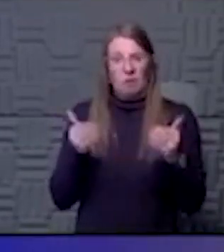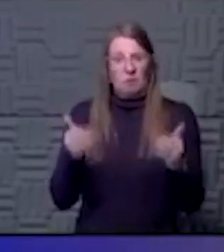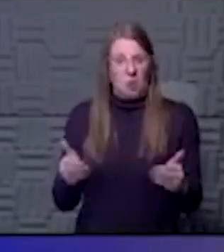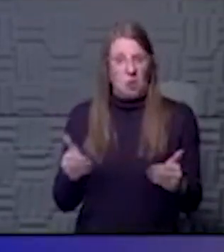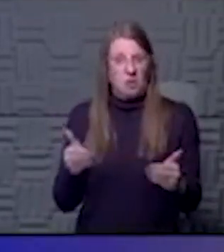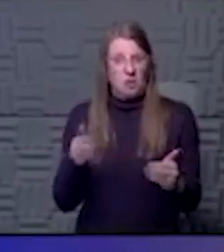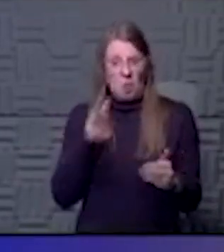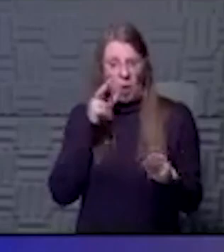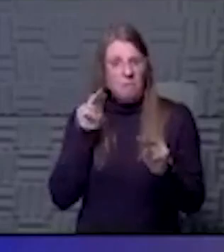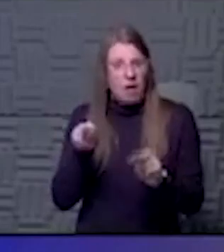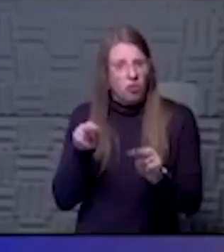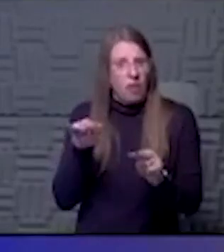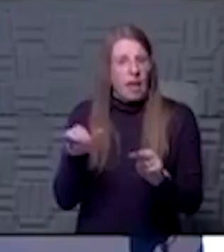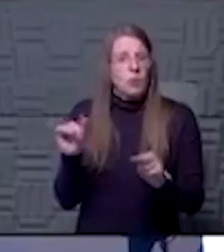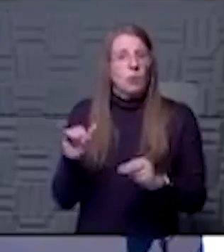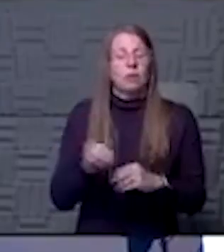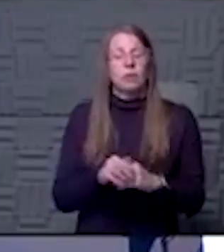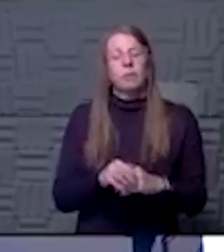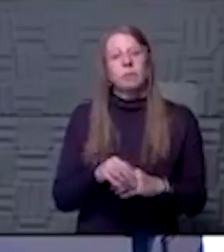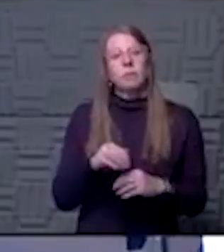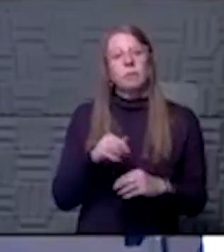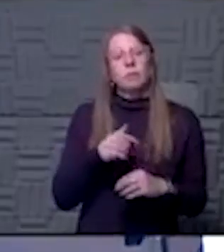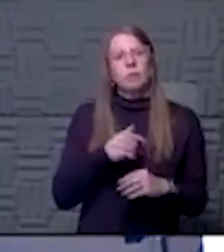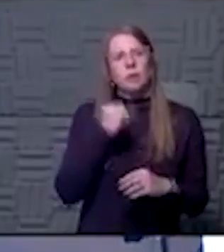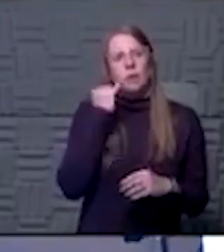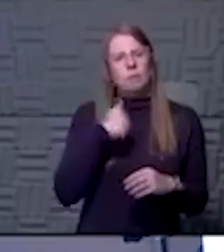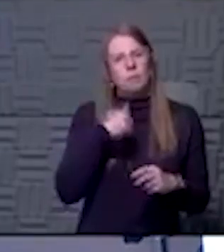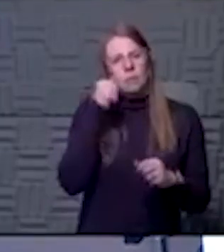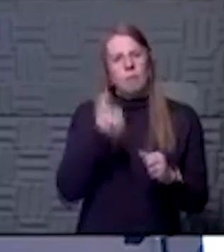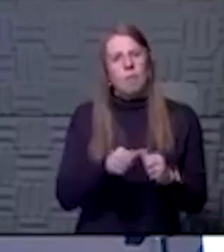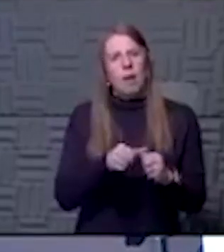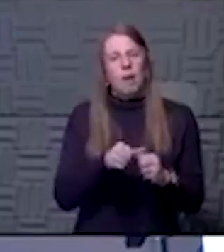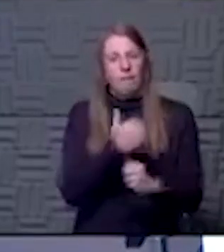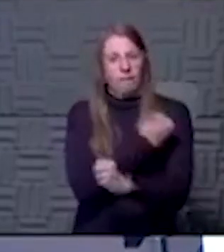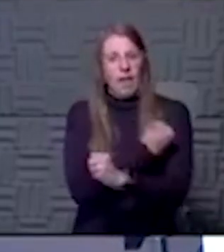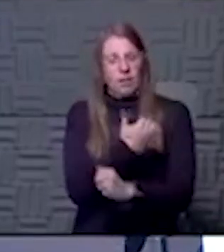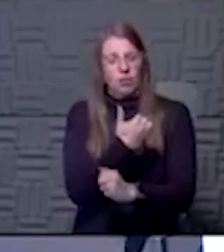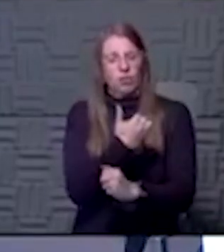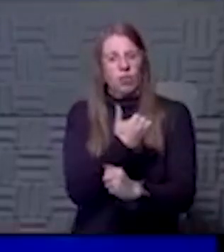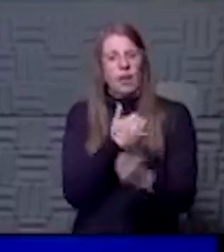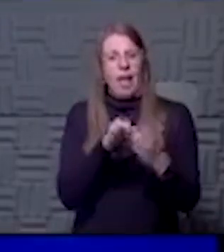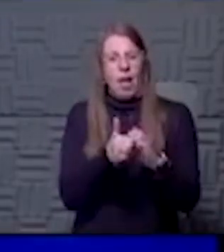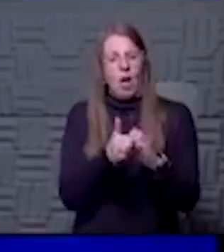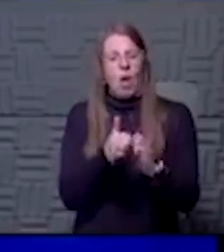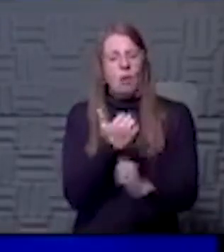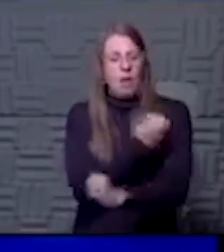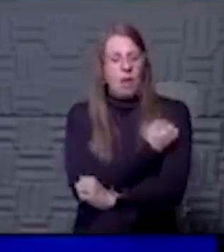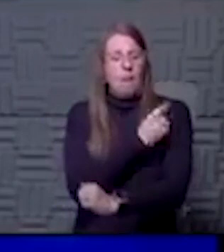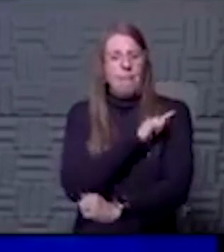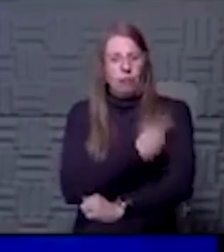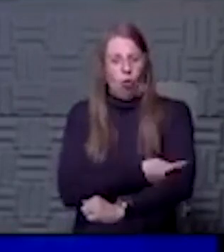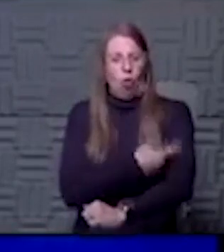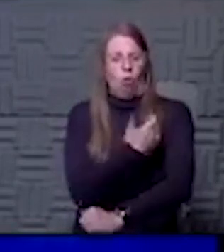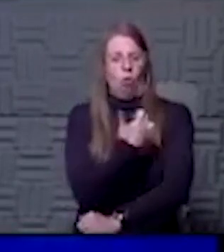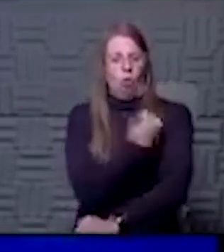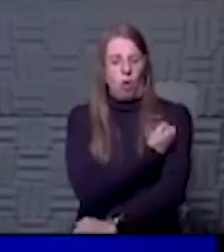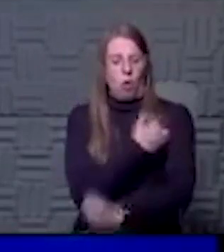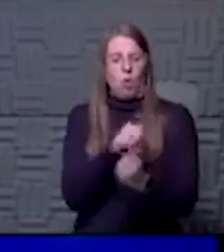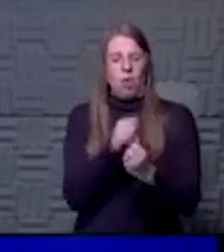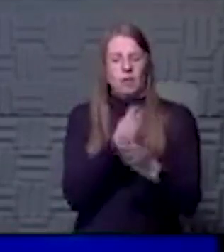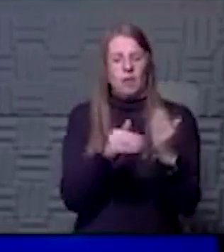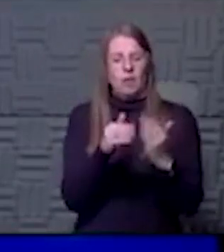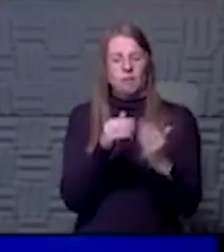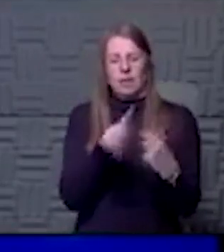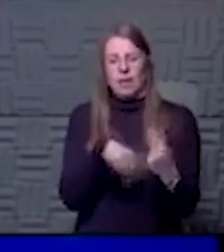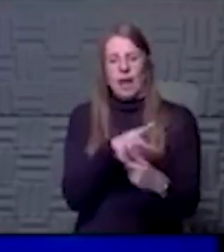be constantly monitored as well. And as I recall, this vaccine is really done and by injecting it into the muscle with some sort of a